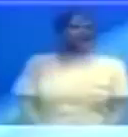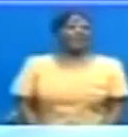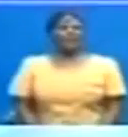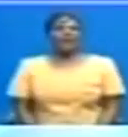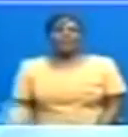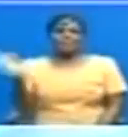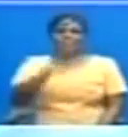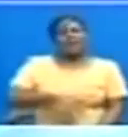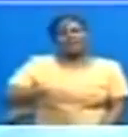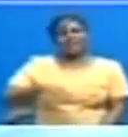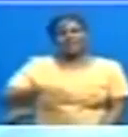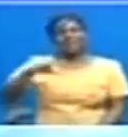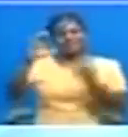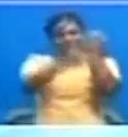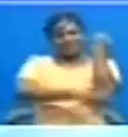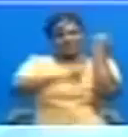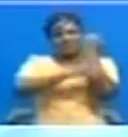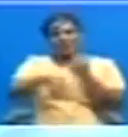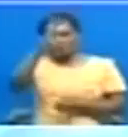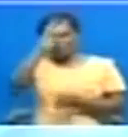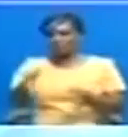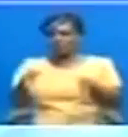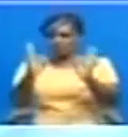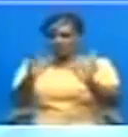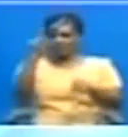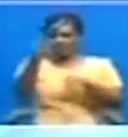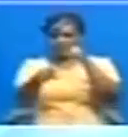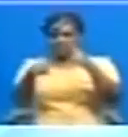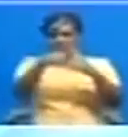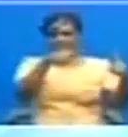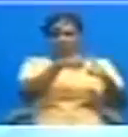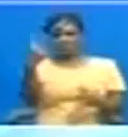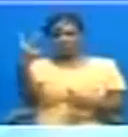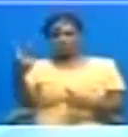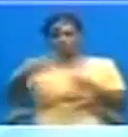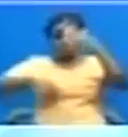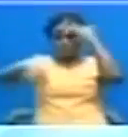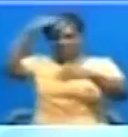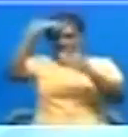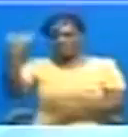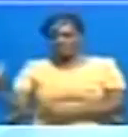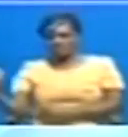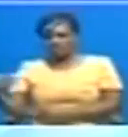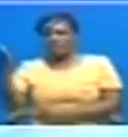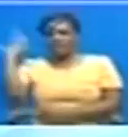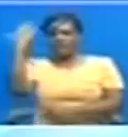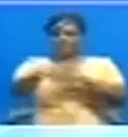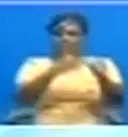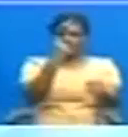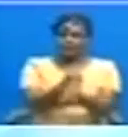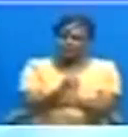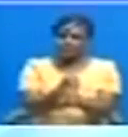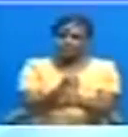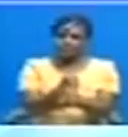Let's bring you back into the country. A police officer will be charged with the murder of two university students in Nairobi in November last year.